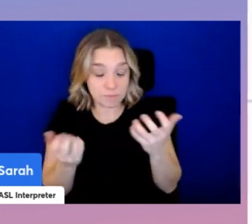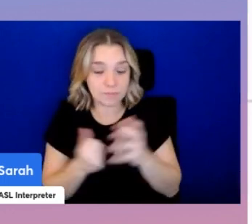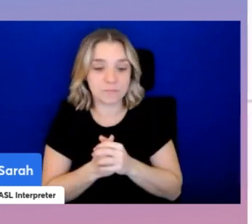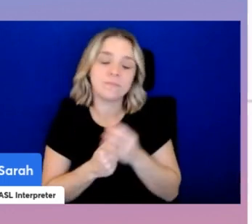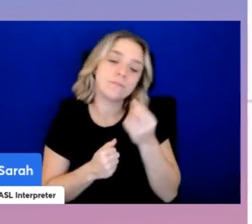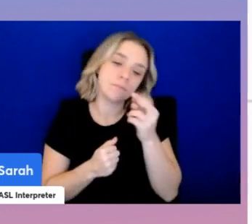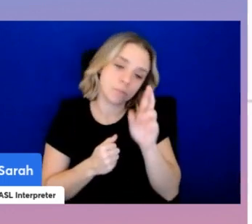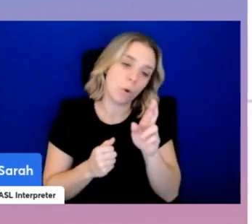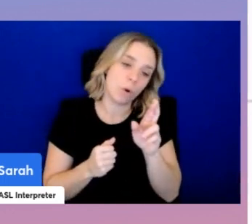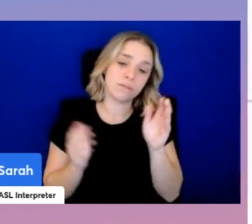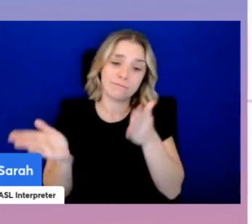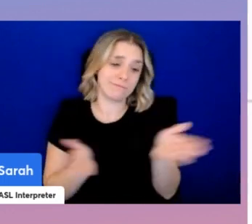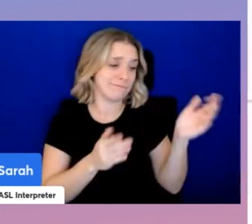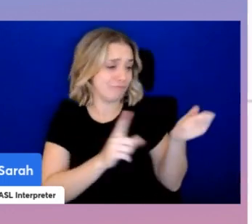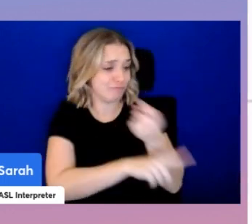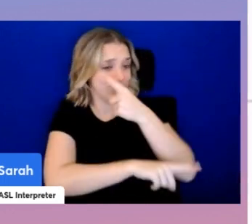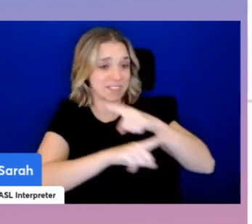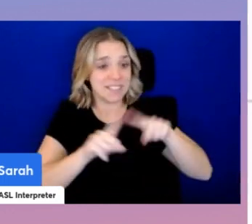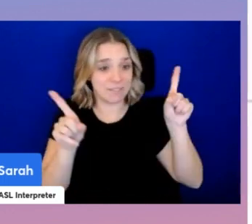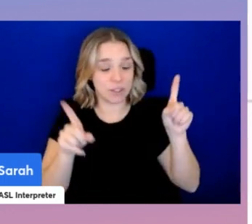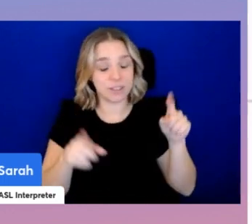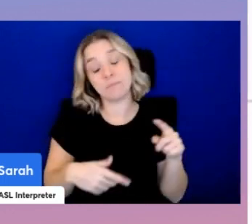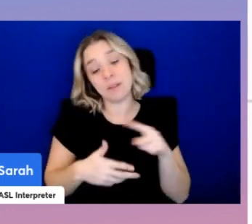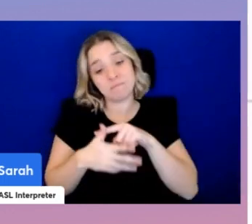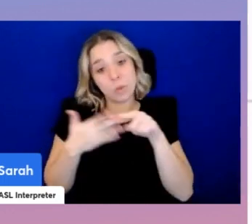completely differently. But those are